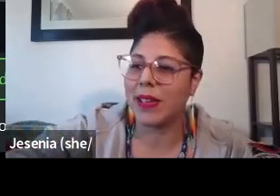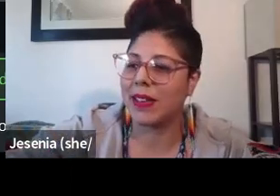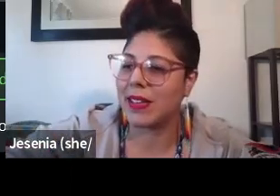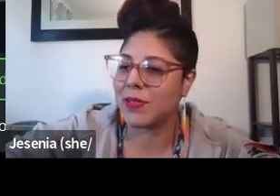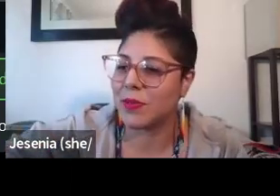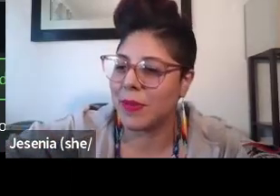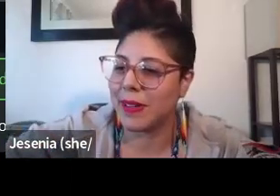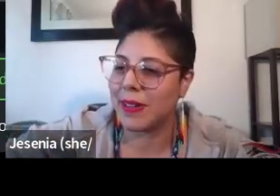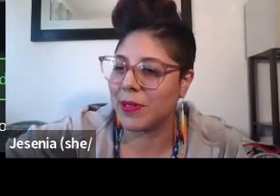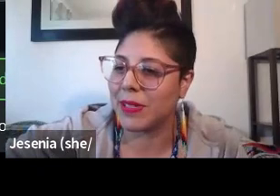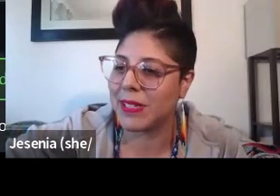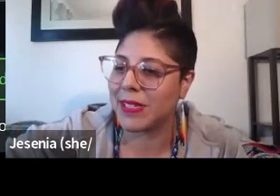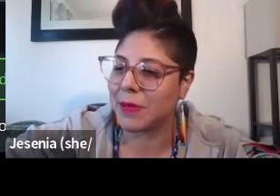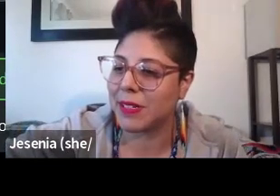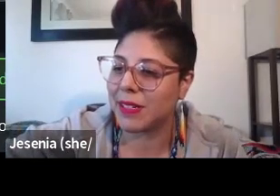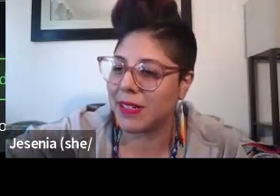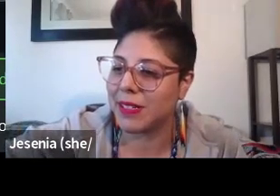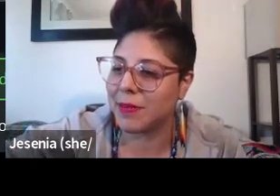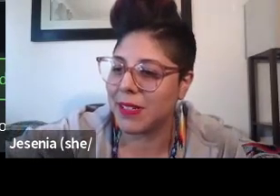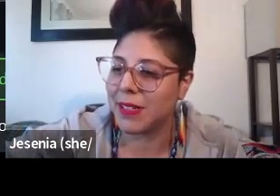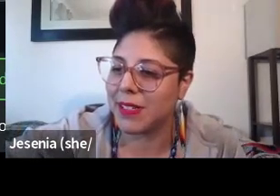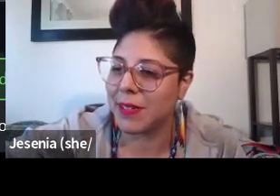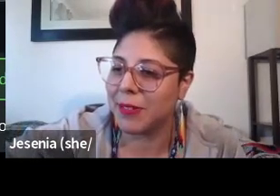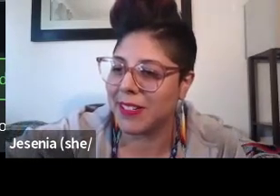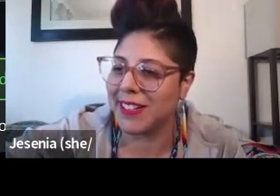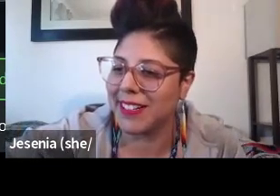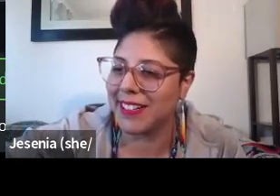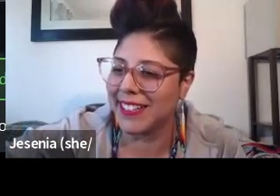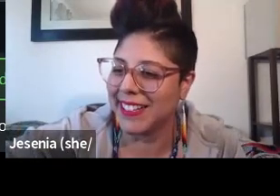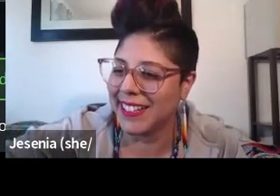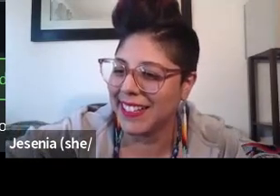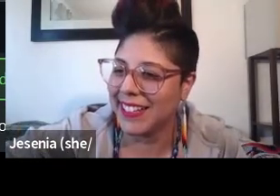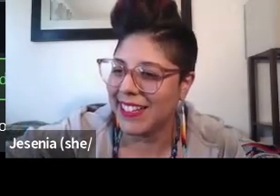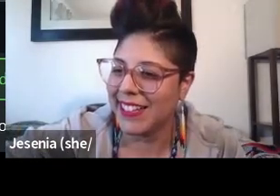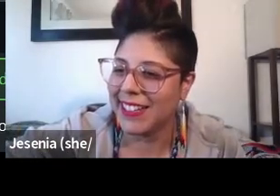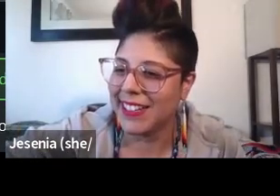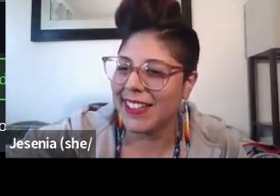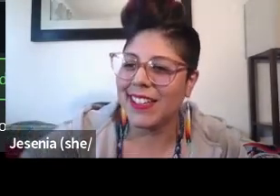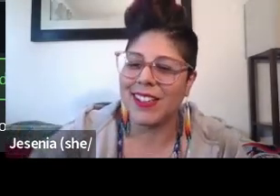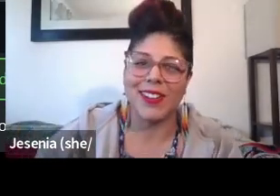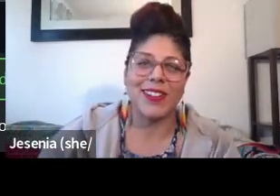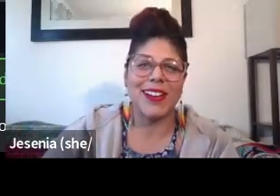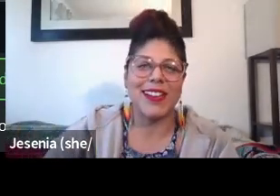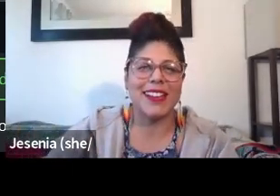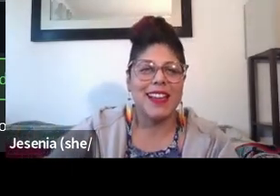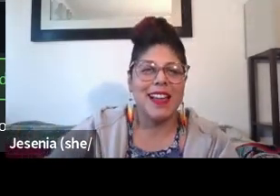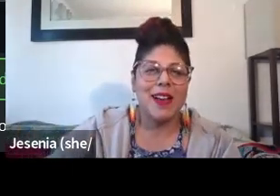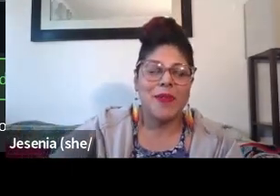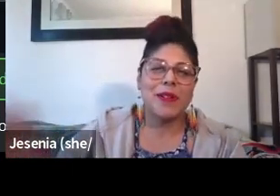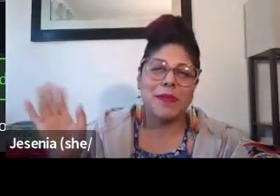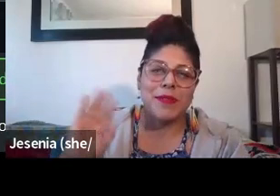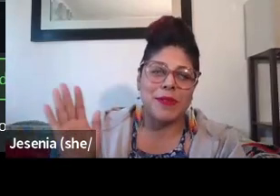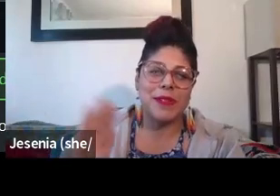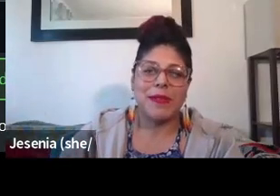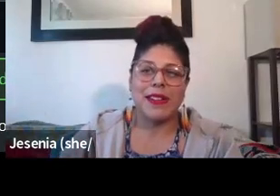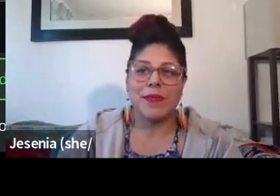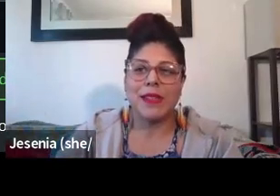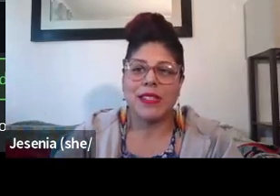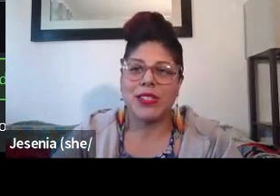nor do systems of oppression and privilege. Ecological systems theory, unique to campuses. Campus is a